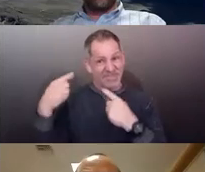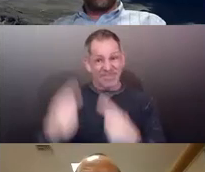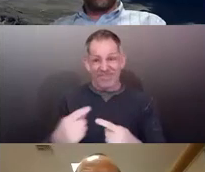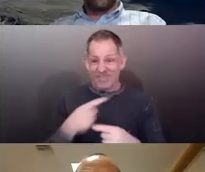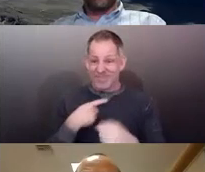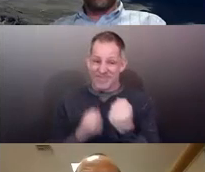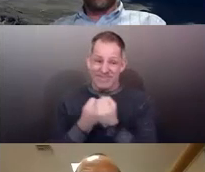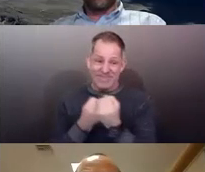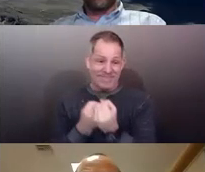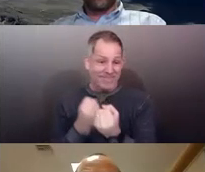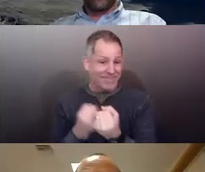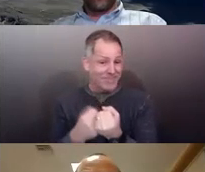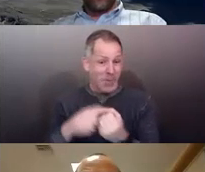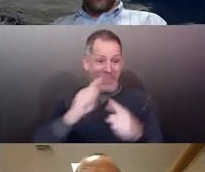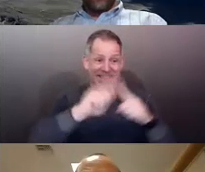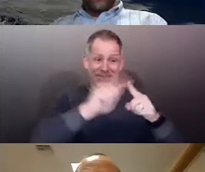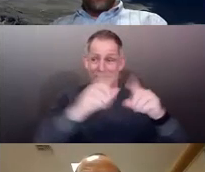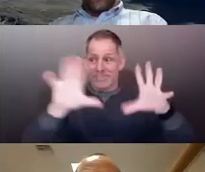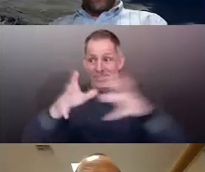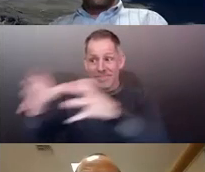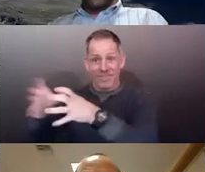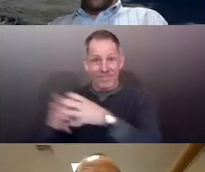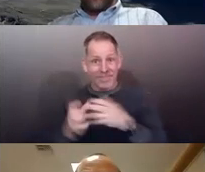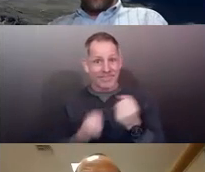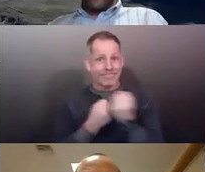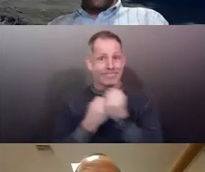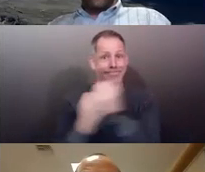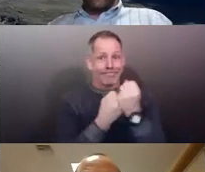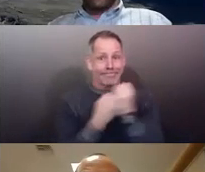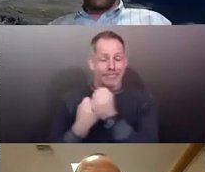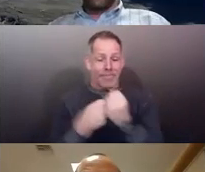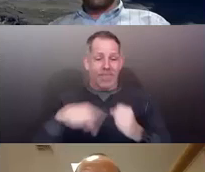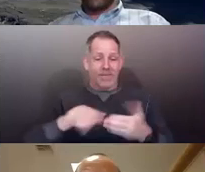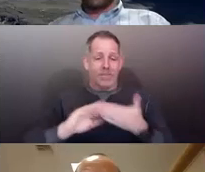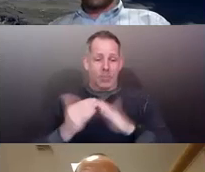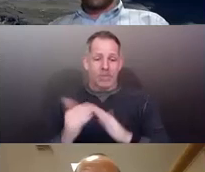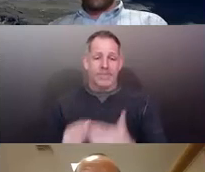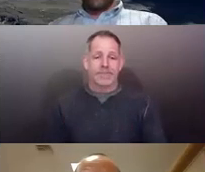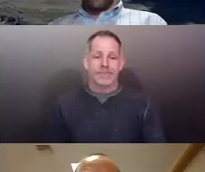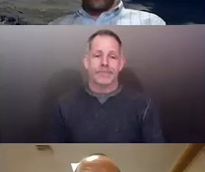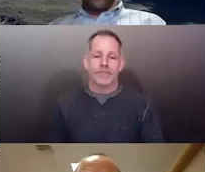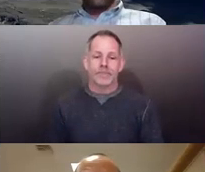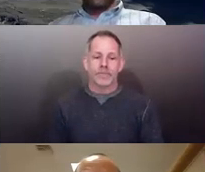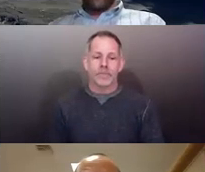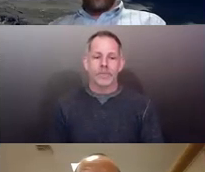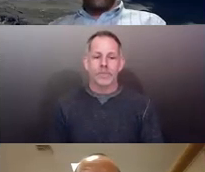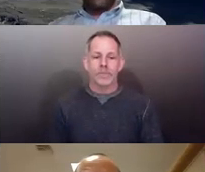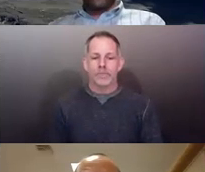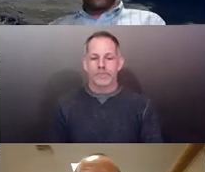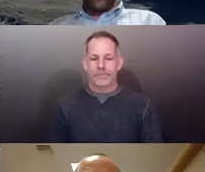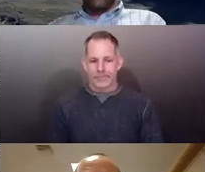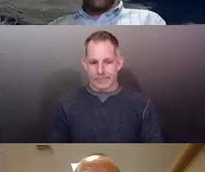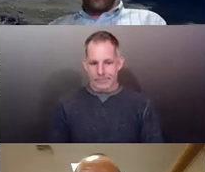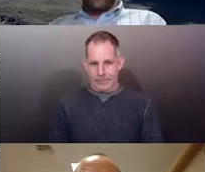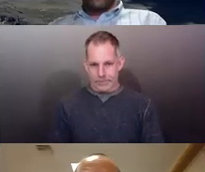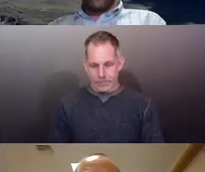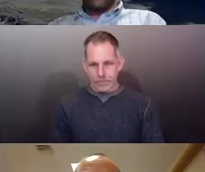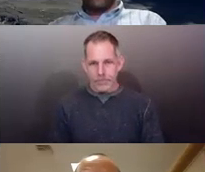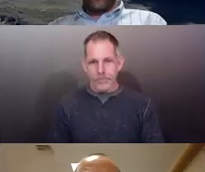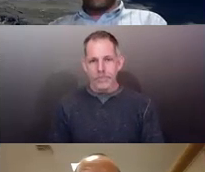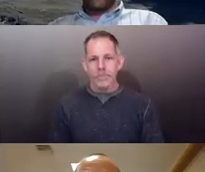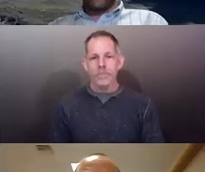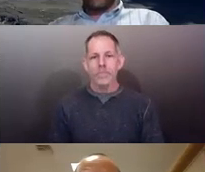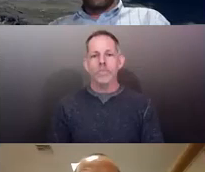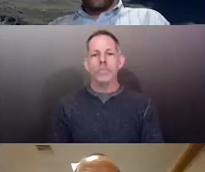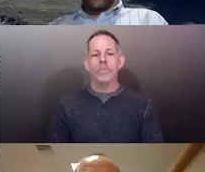slide. And I'd be, again, remiss if I didn't mention, my small but mighty team